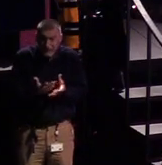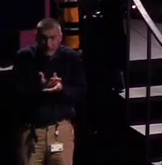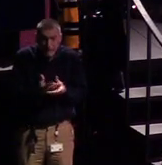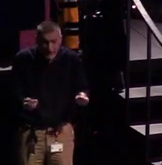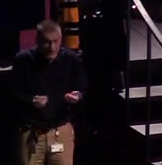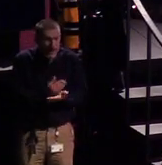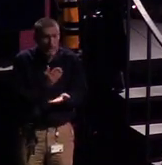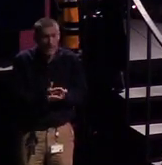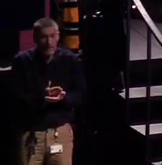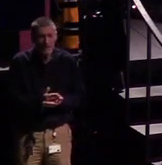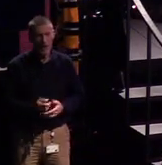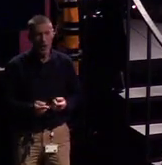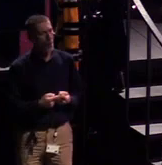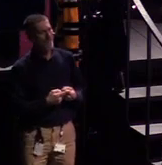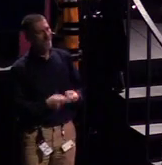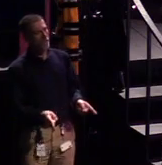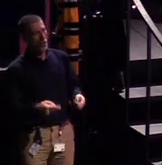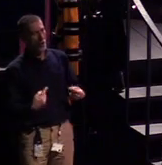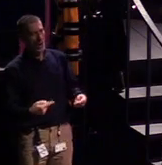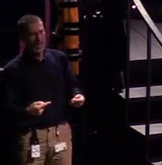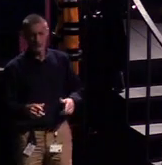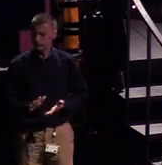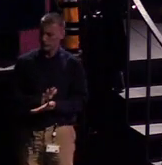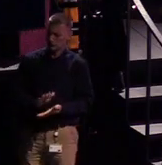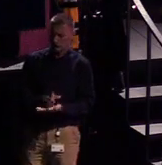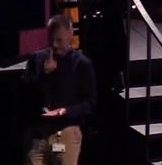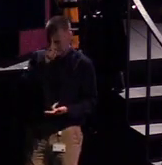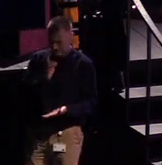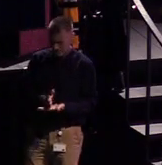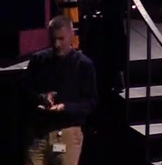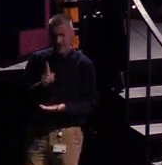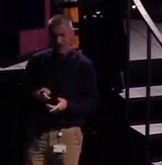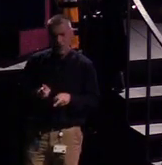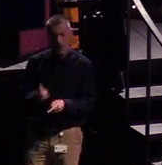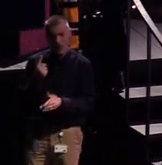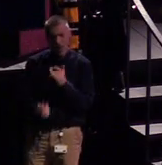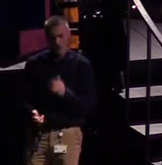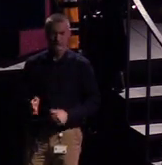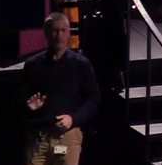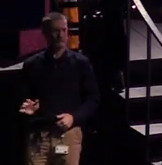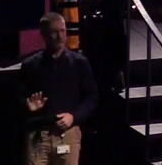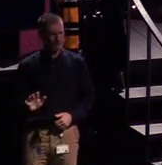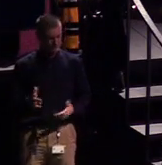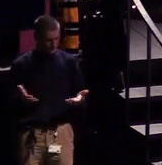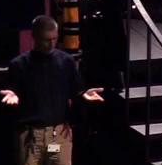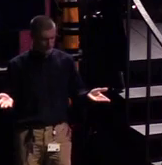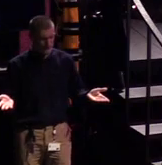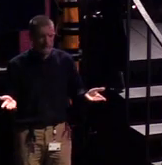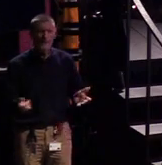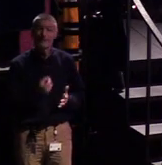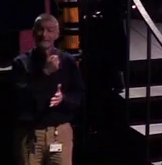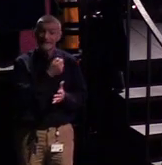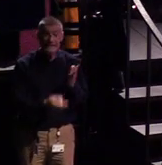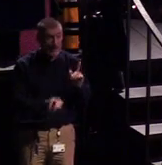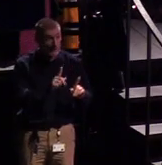about who it's for or how it should be enjoyed biscuit biscuit but disabled people shouldn't have